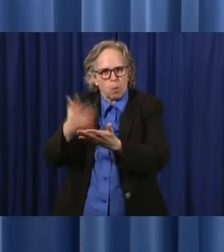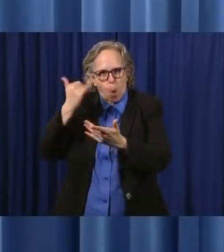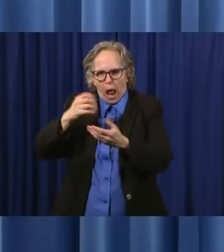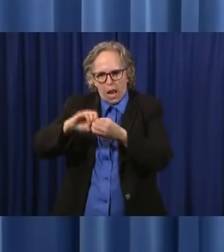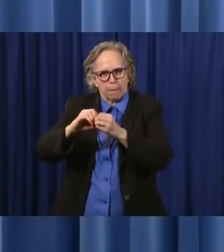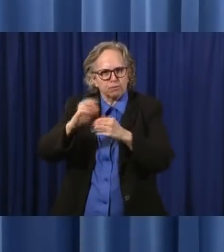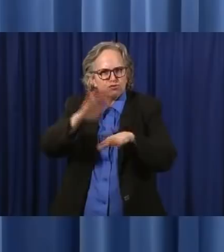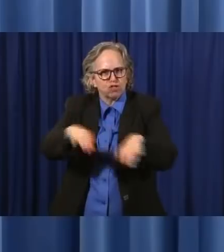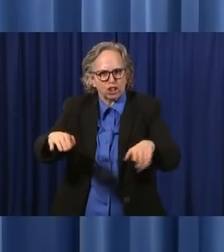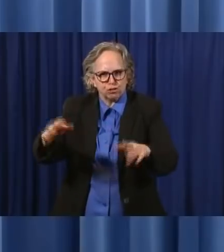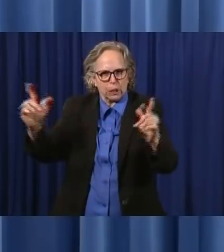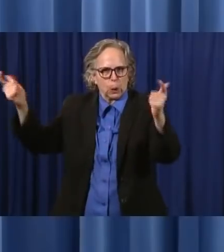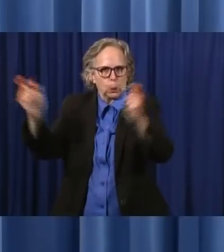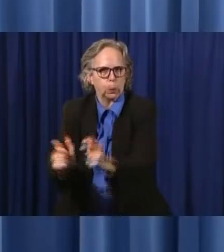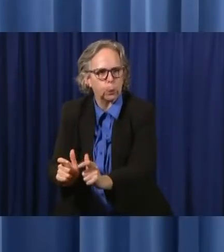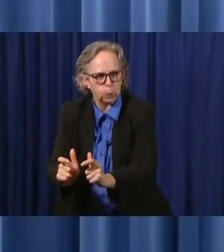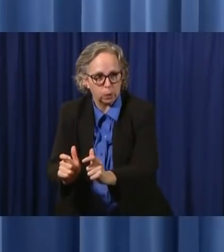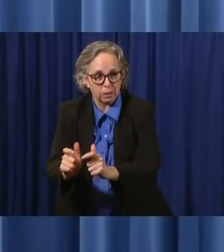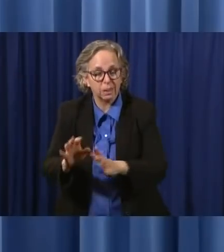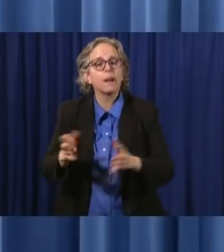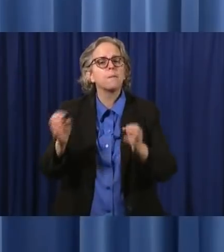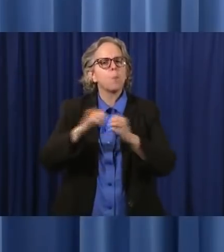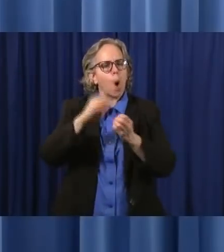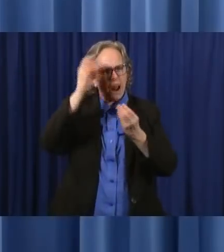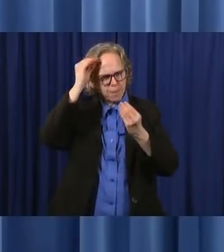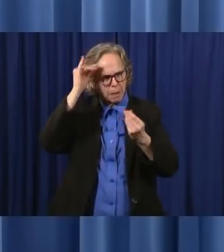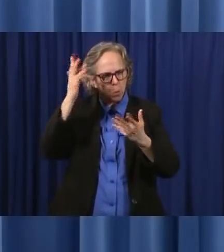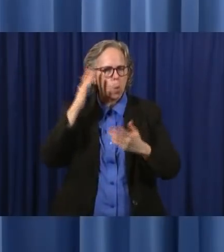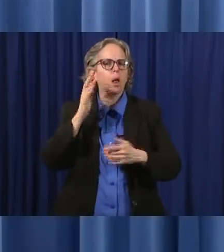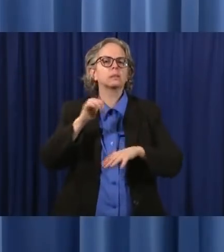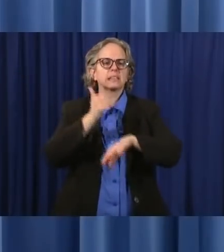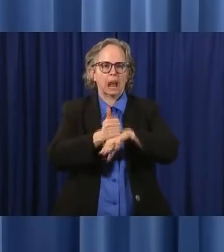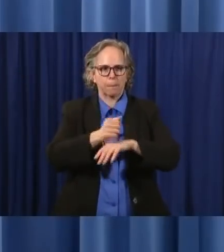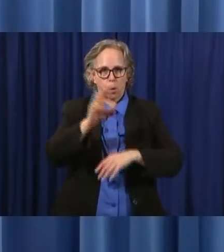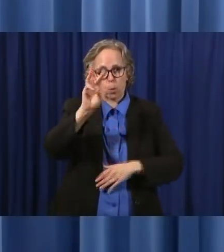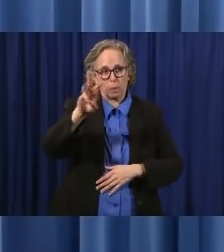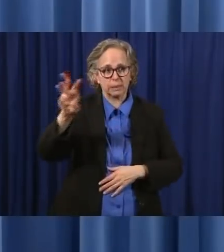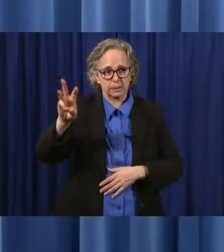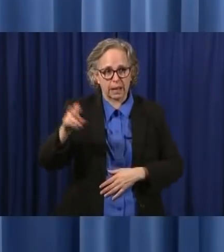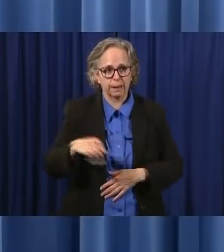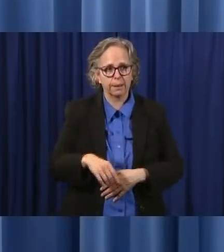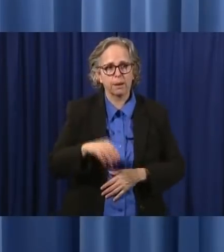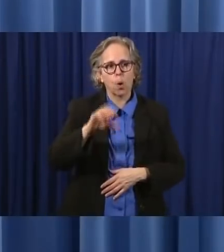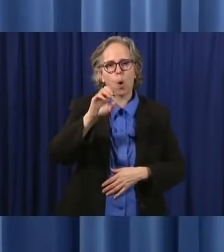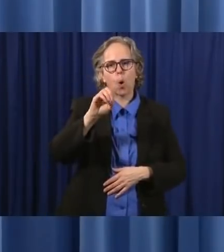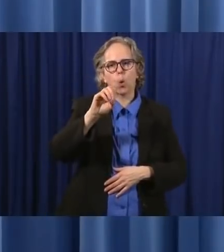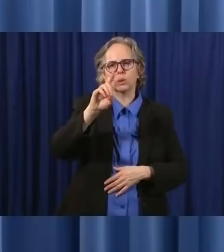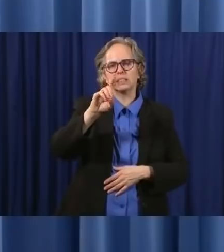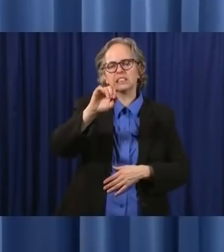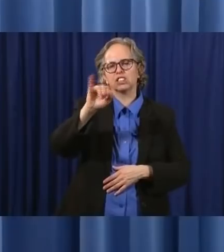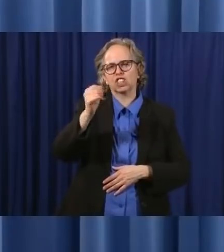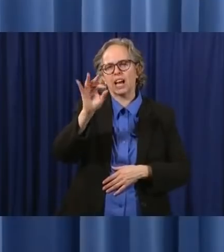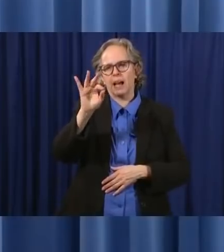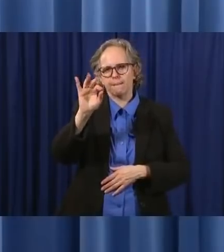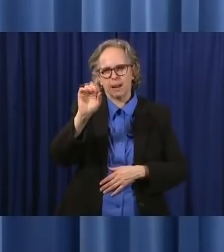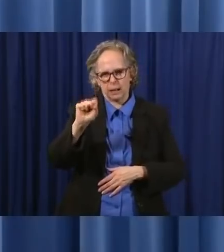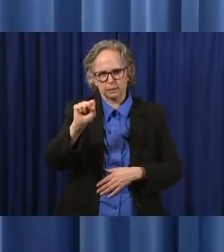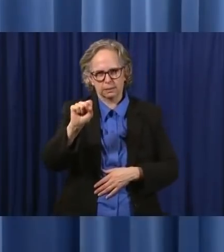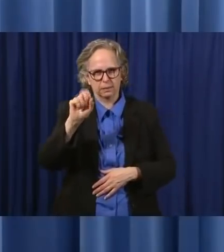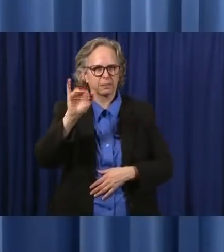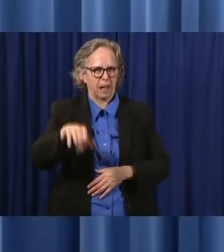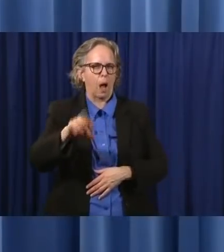on the Department of Jobs and Family Services website soon. Now for some